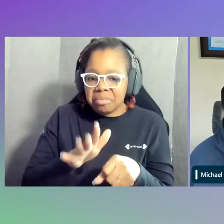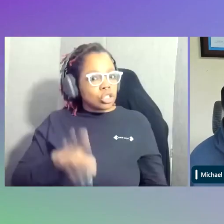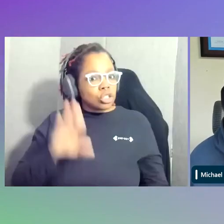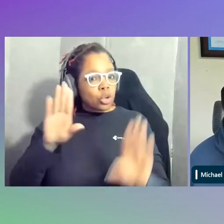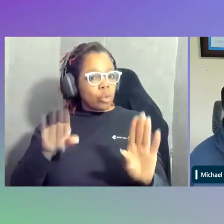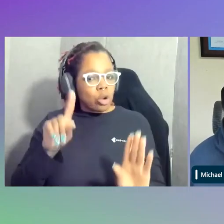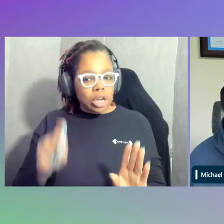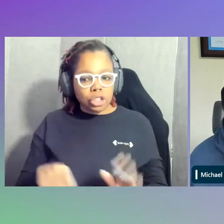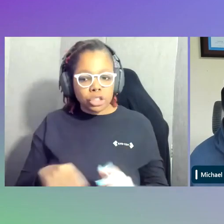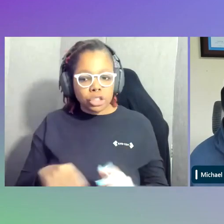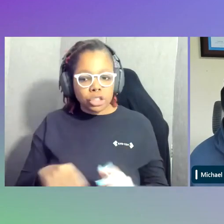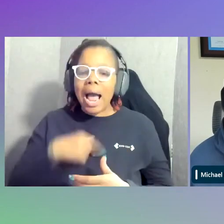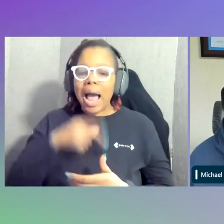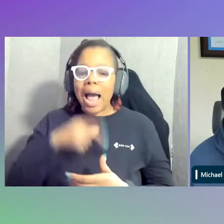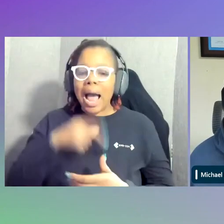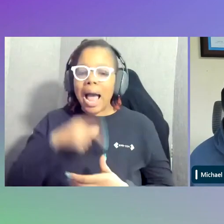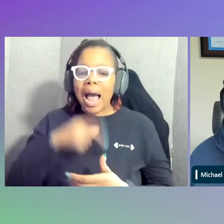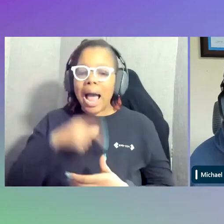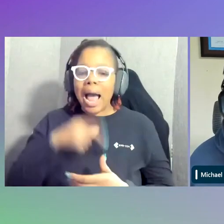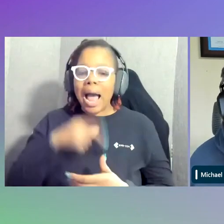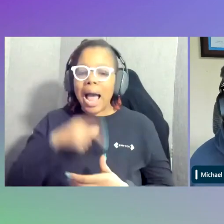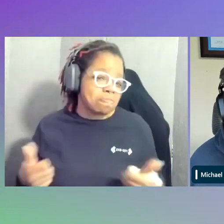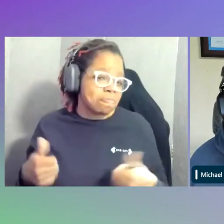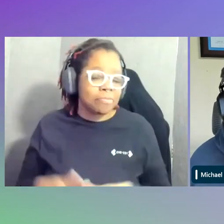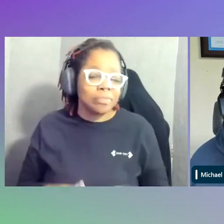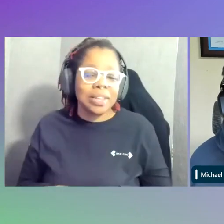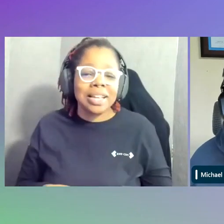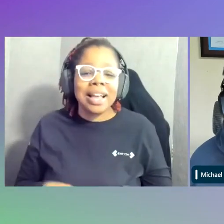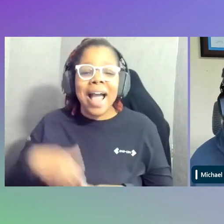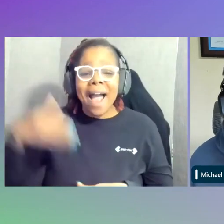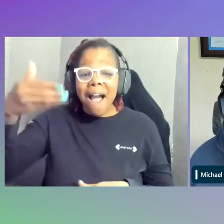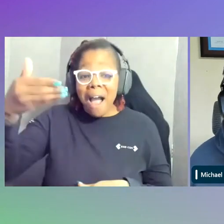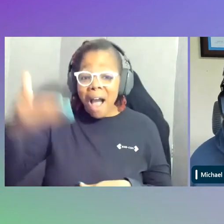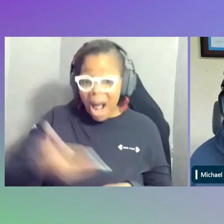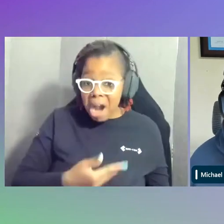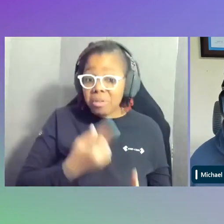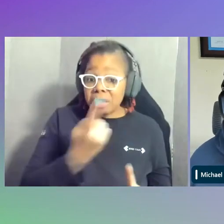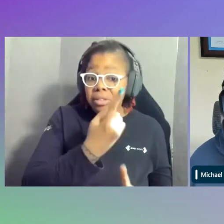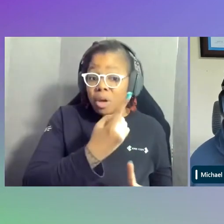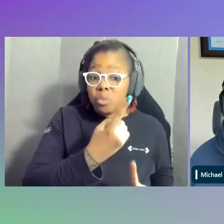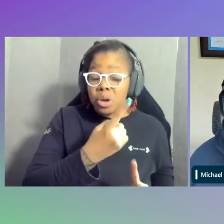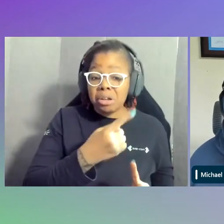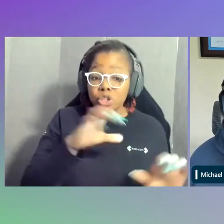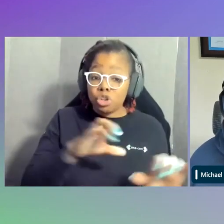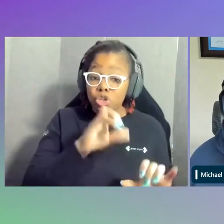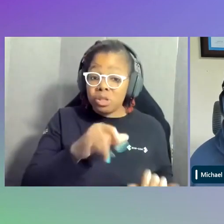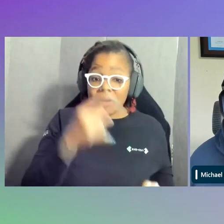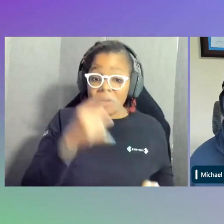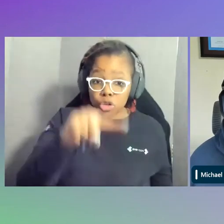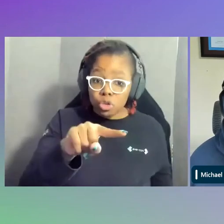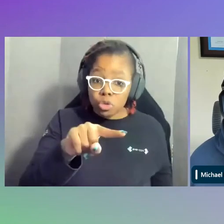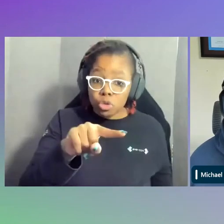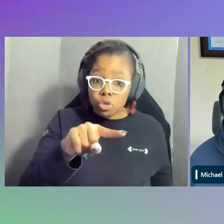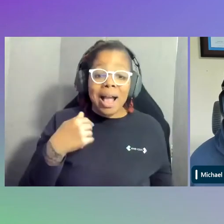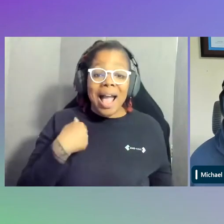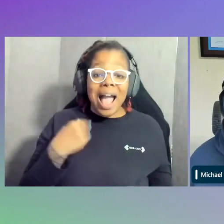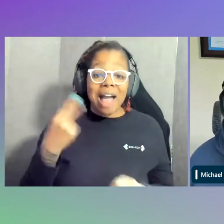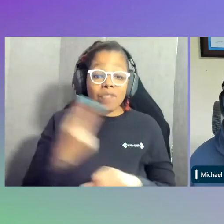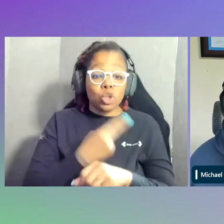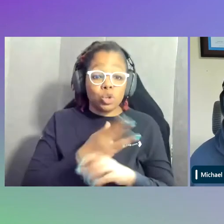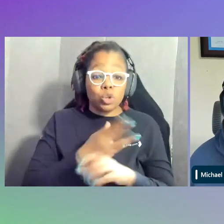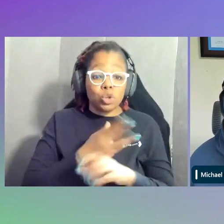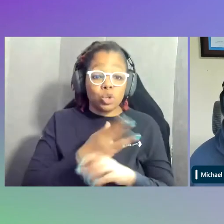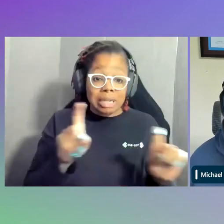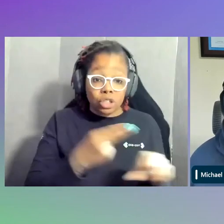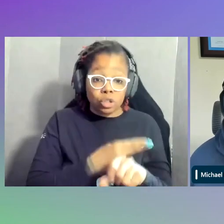question. I believe both ways are valid, like hiring somebody to do that for you and having users testing using